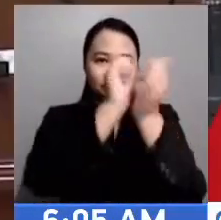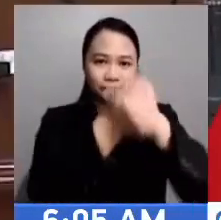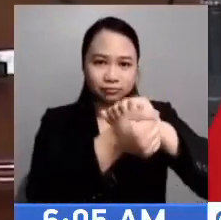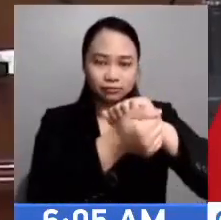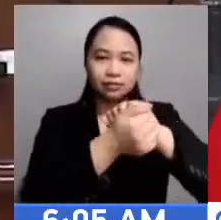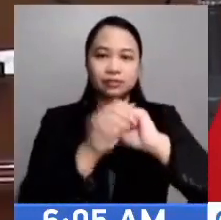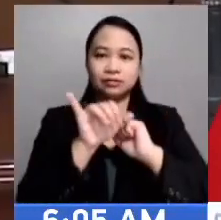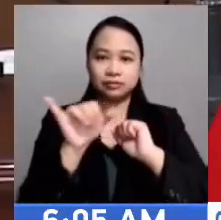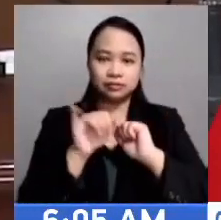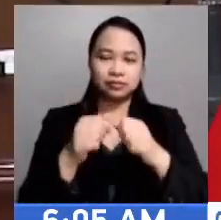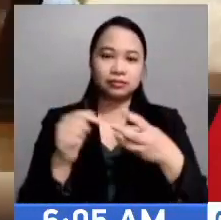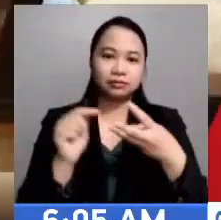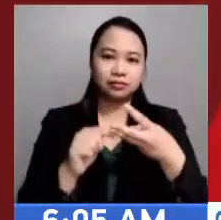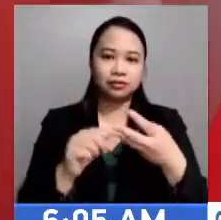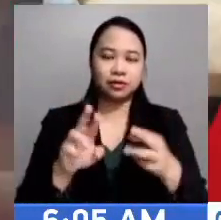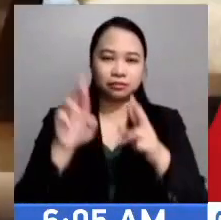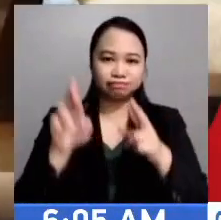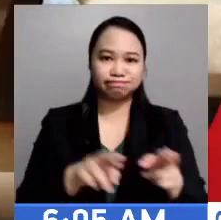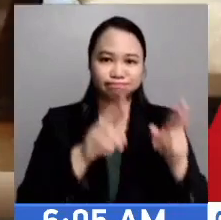energy.